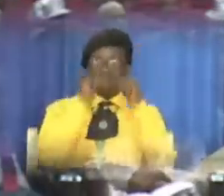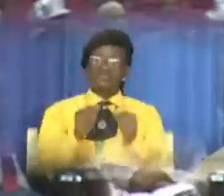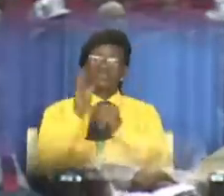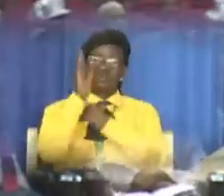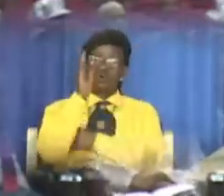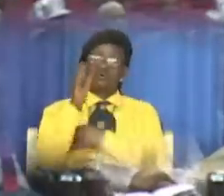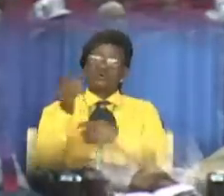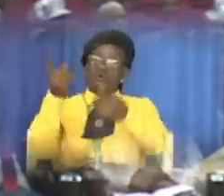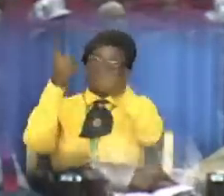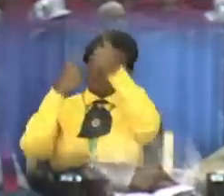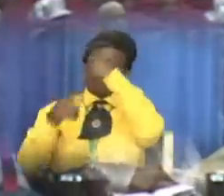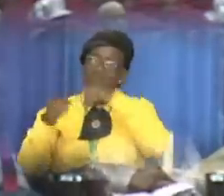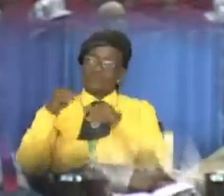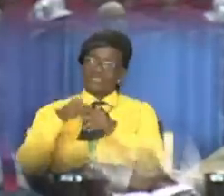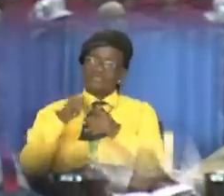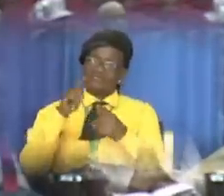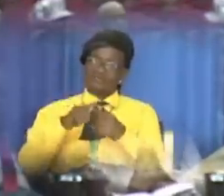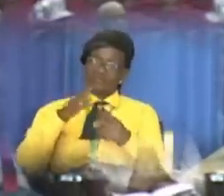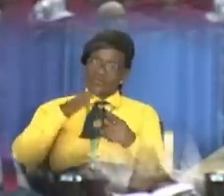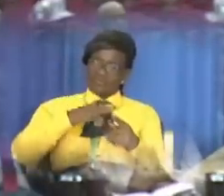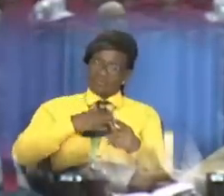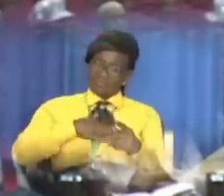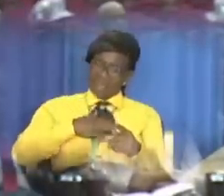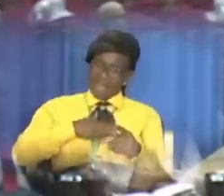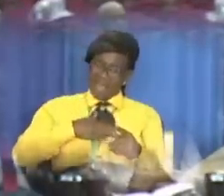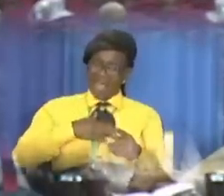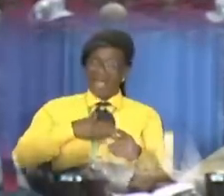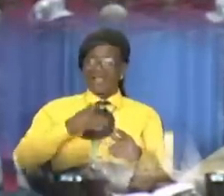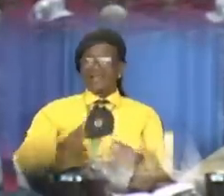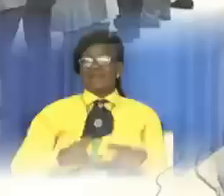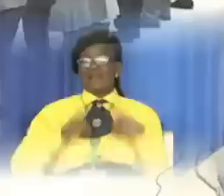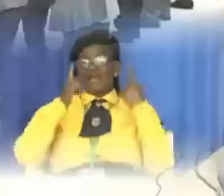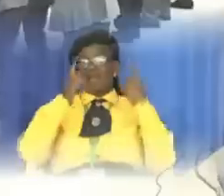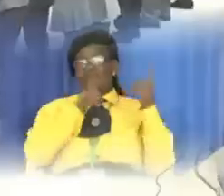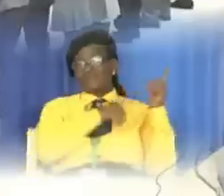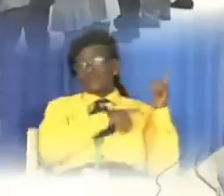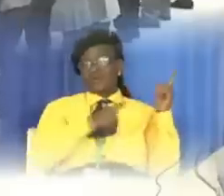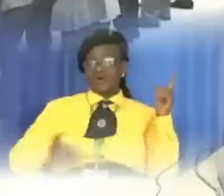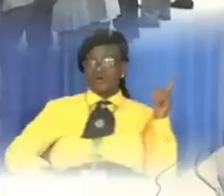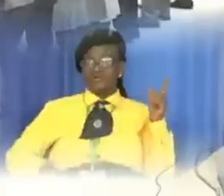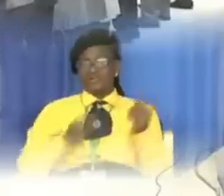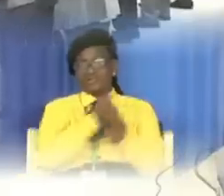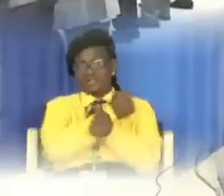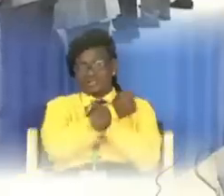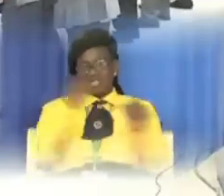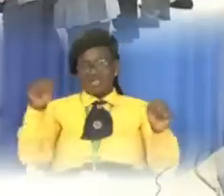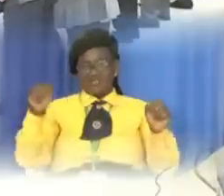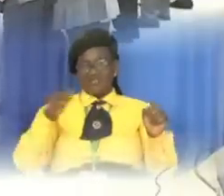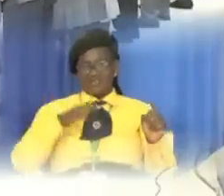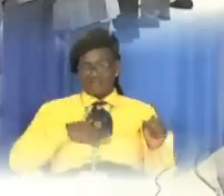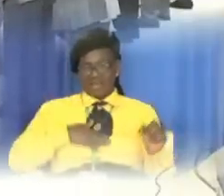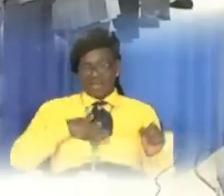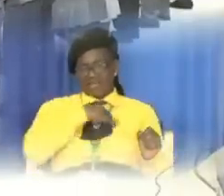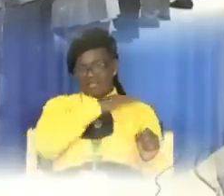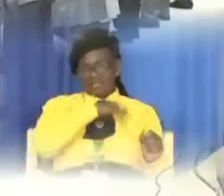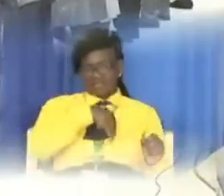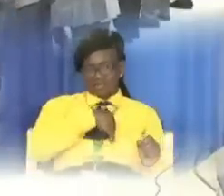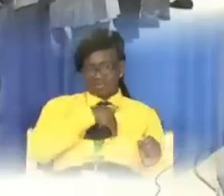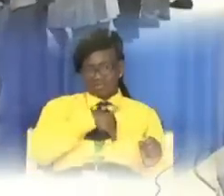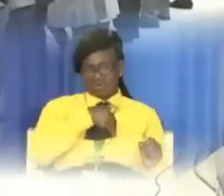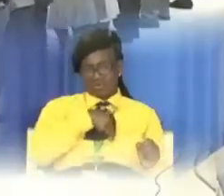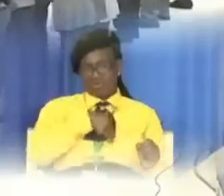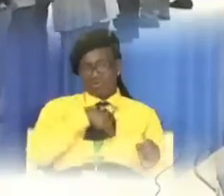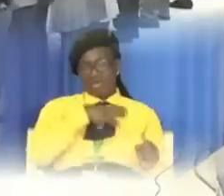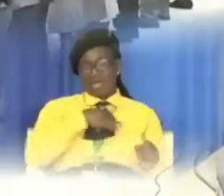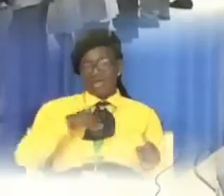light into my life. Save my soul. And dwell in me, and I will serve